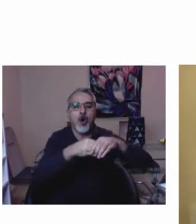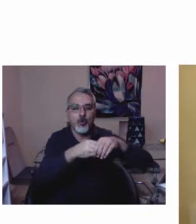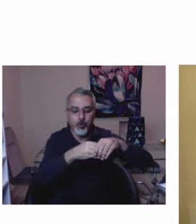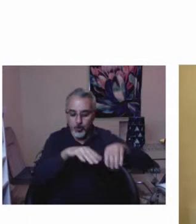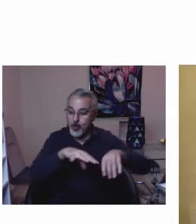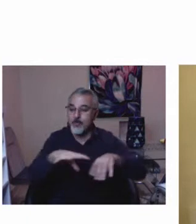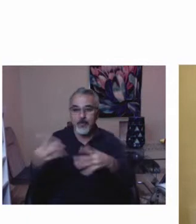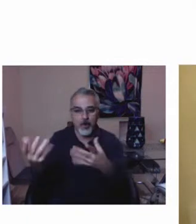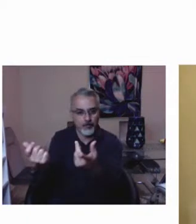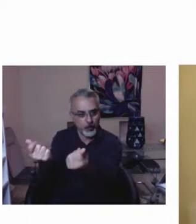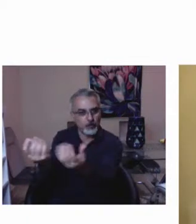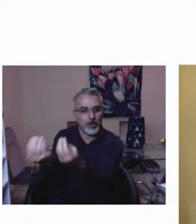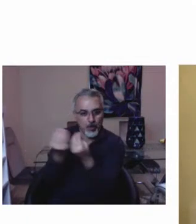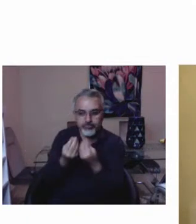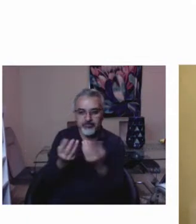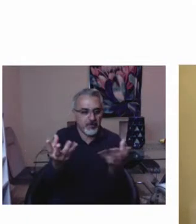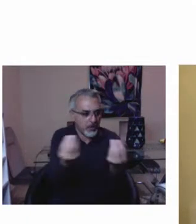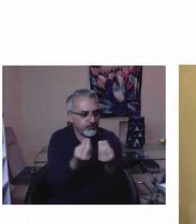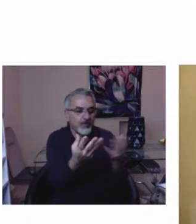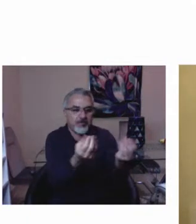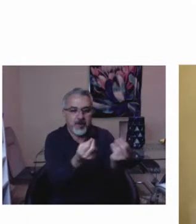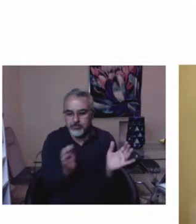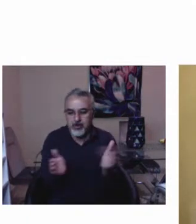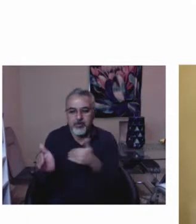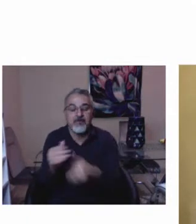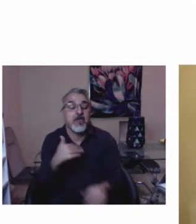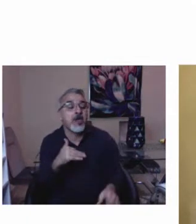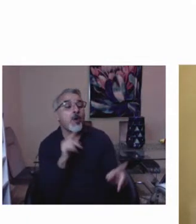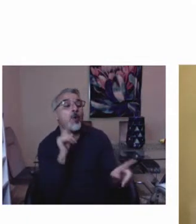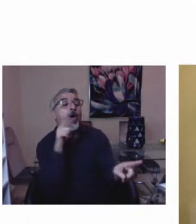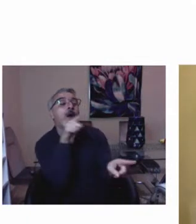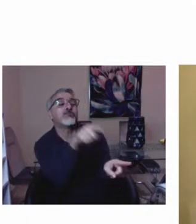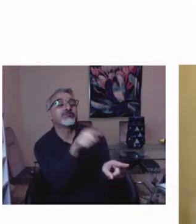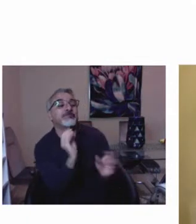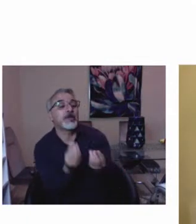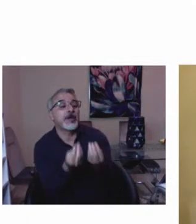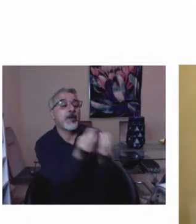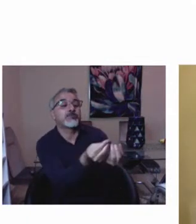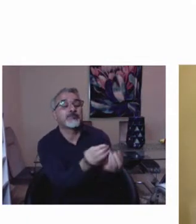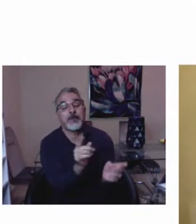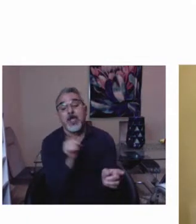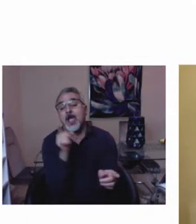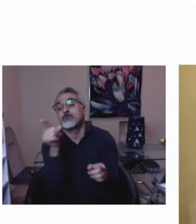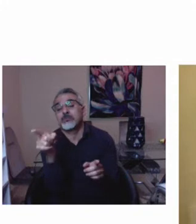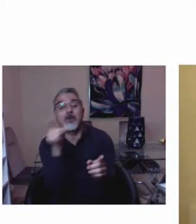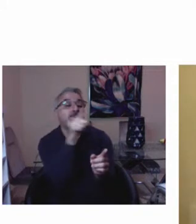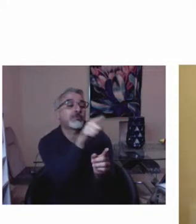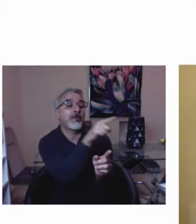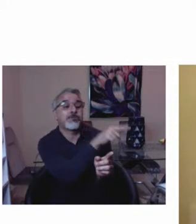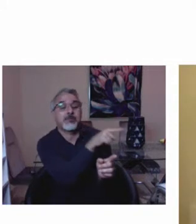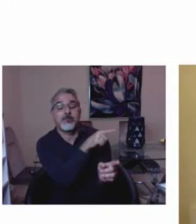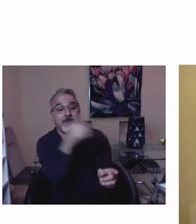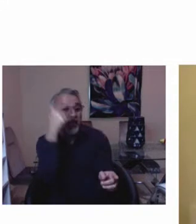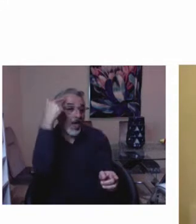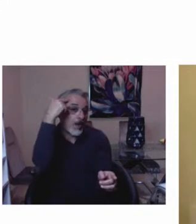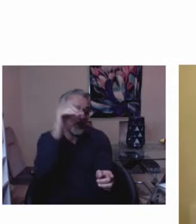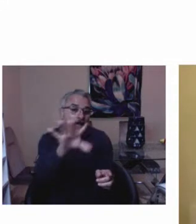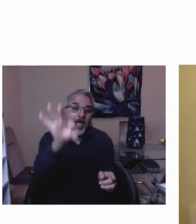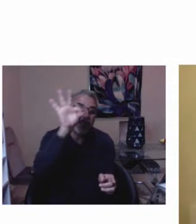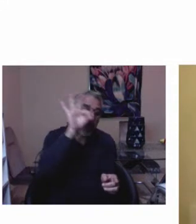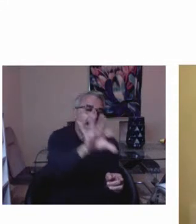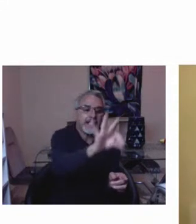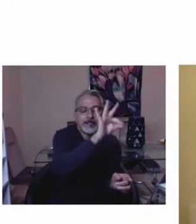I'd like to present data from a report that has been published by UNOY and Search for Common Ground called Mapping a Sector. This